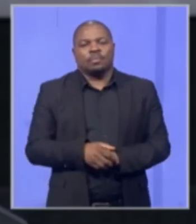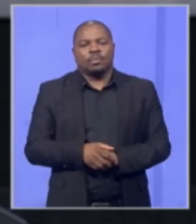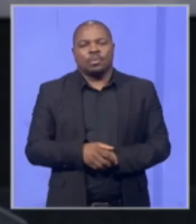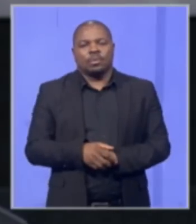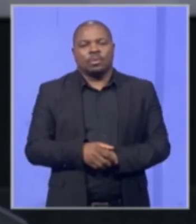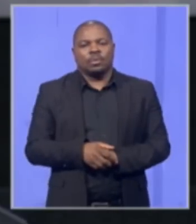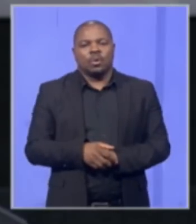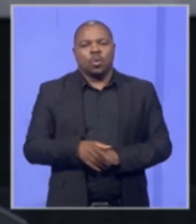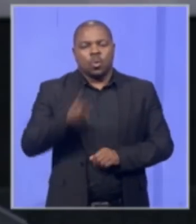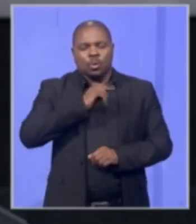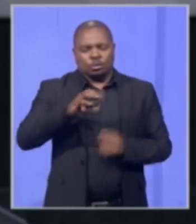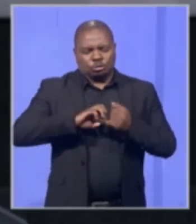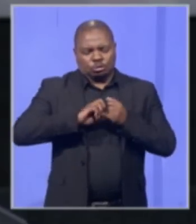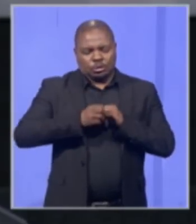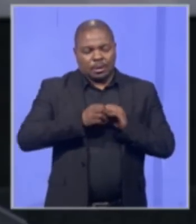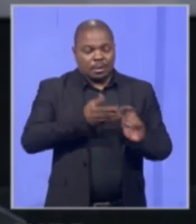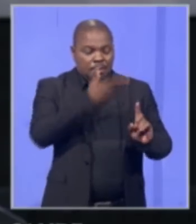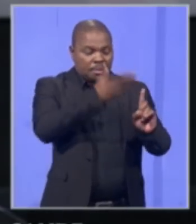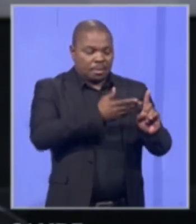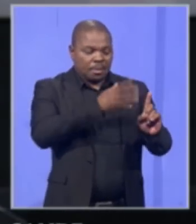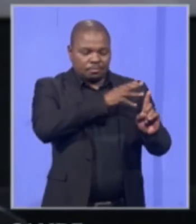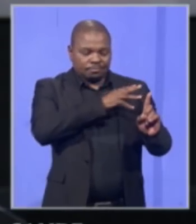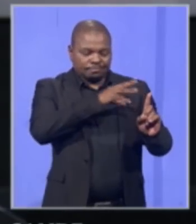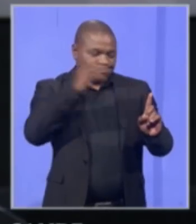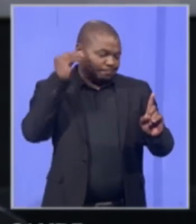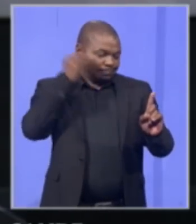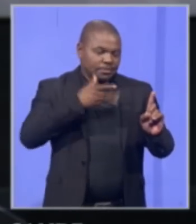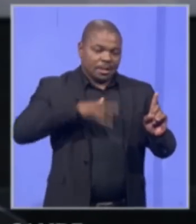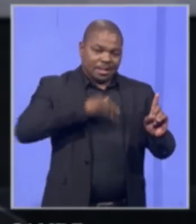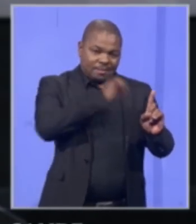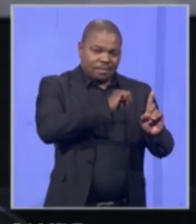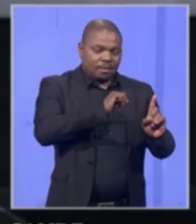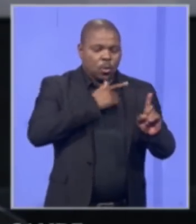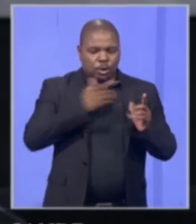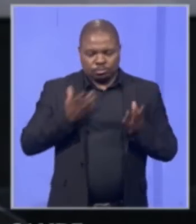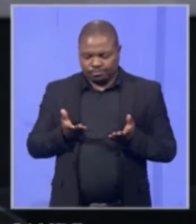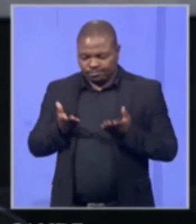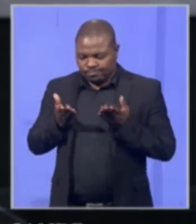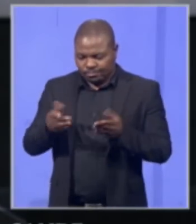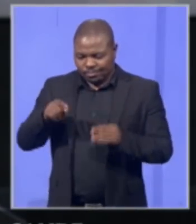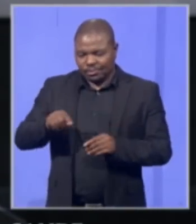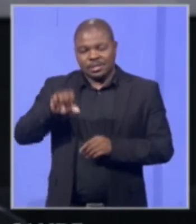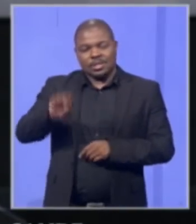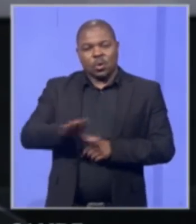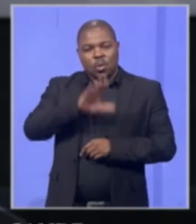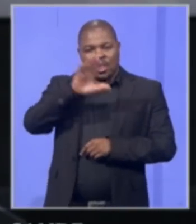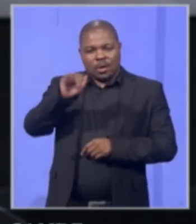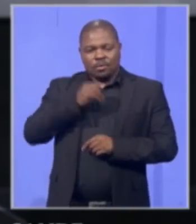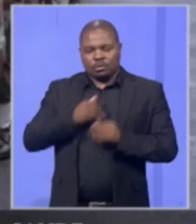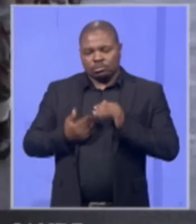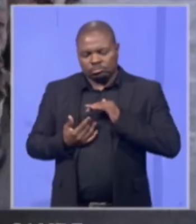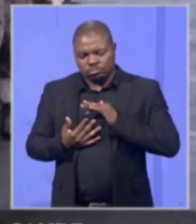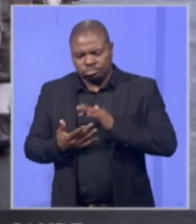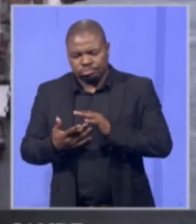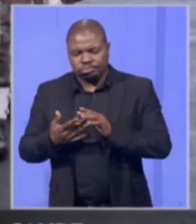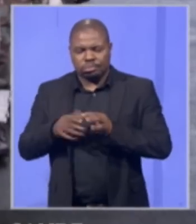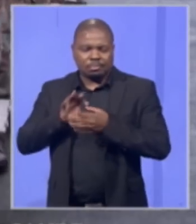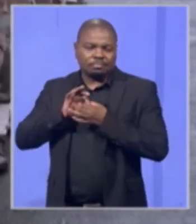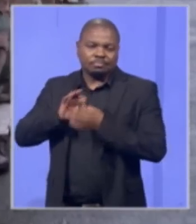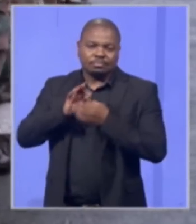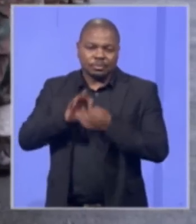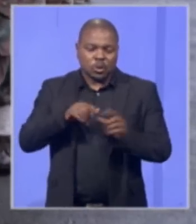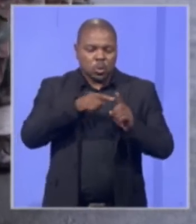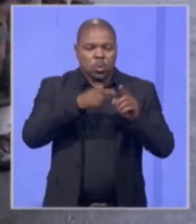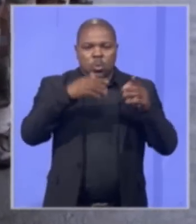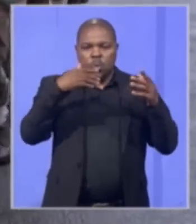honor his memory by continuing to serve our nation with courage, integrity, and devotion. He was an